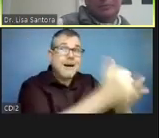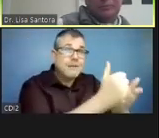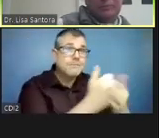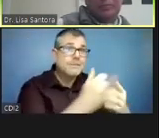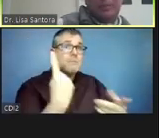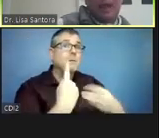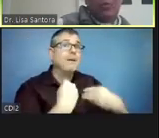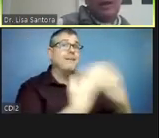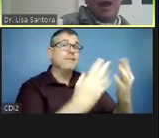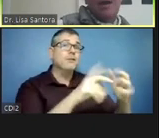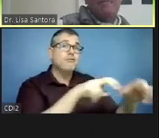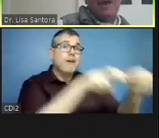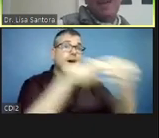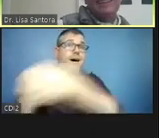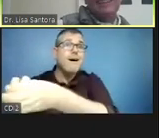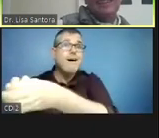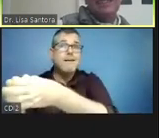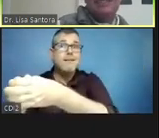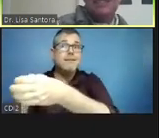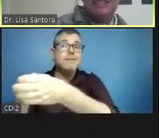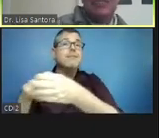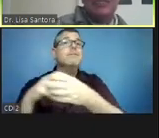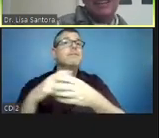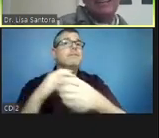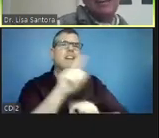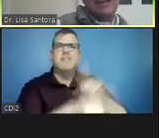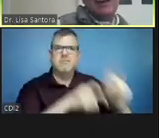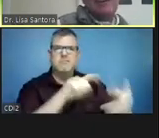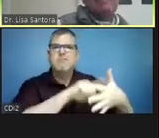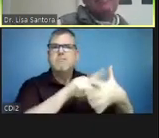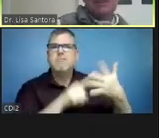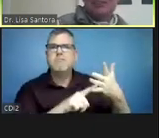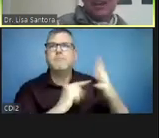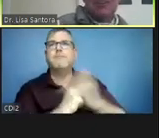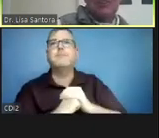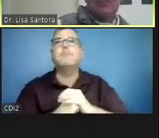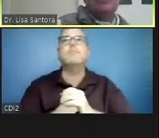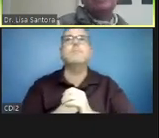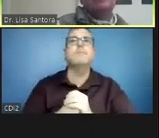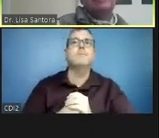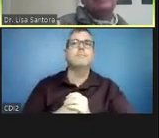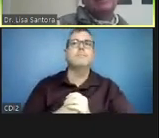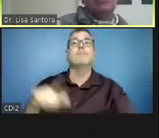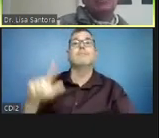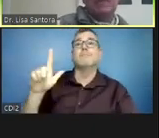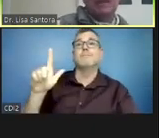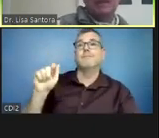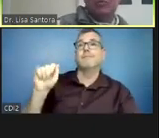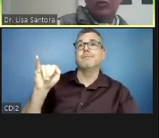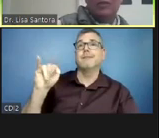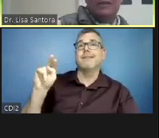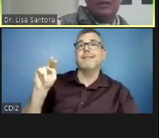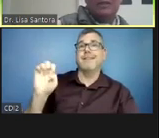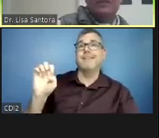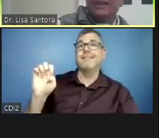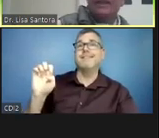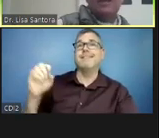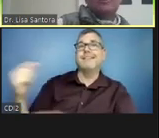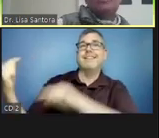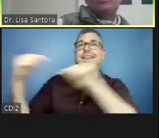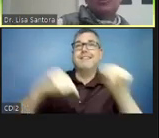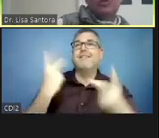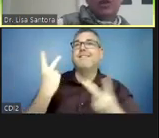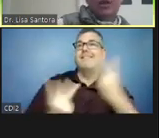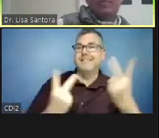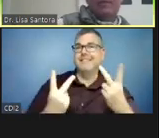clinic. Lainey Davidson visited our site yesterday or earlier this week. And again, we'll be making improvements to the site